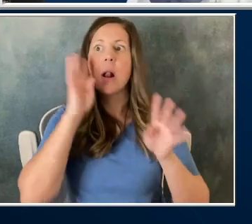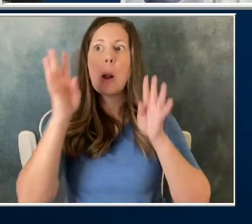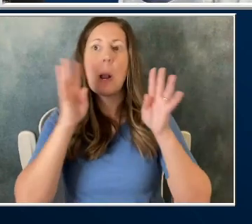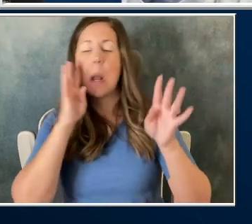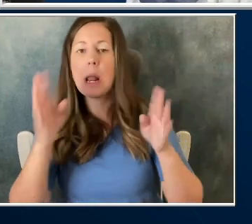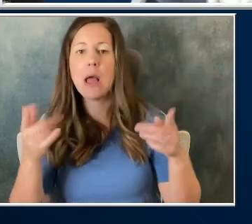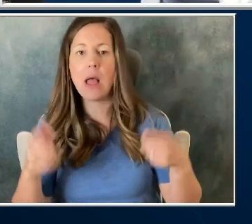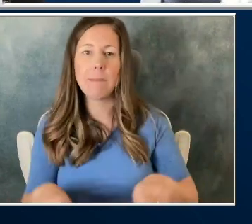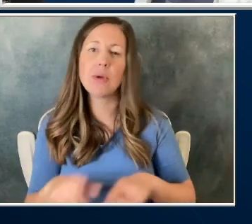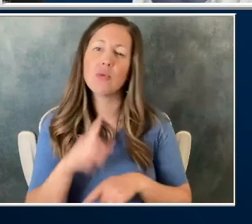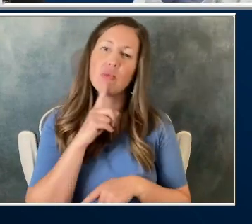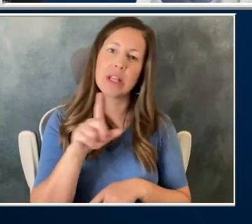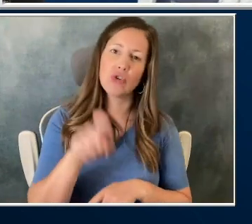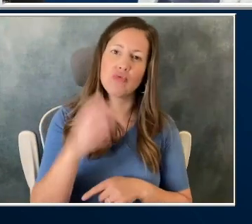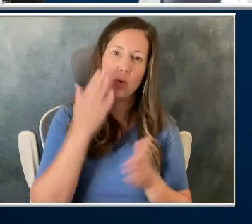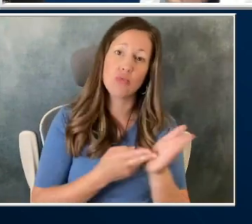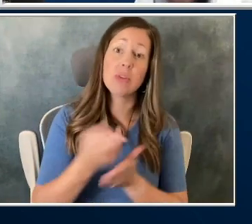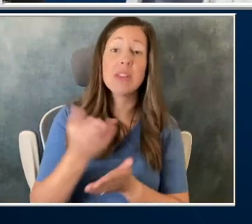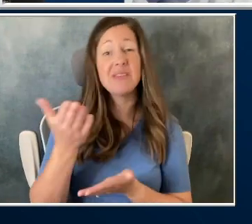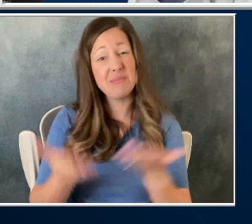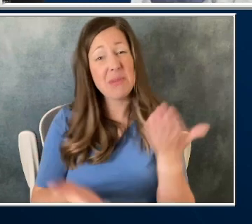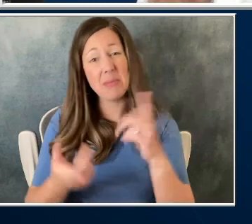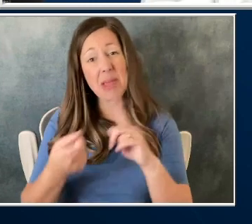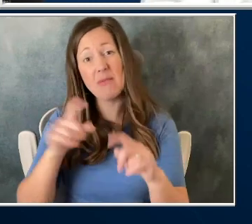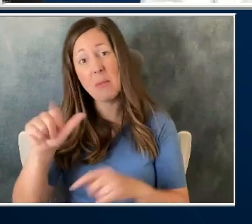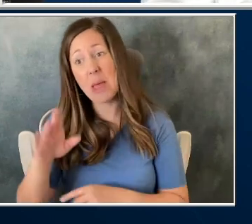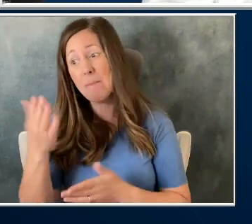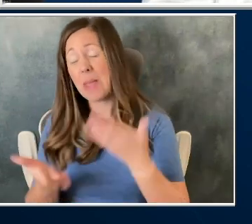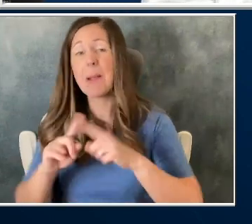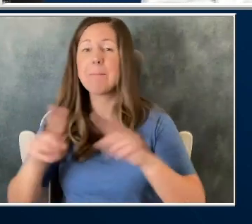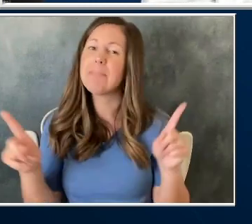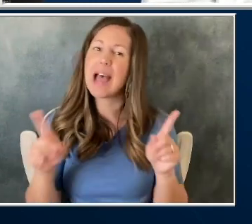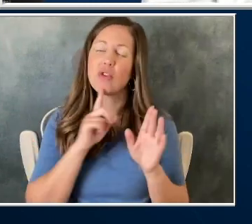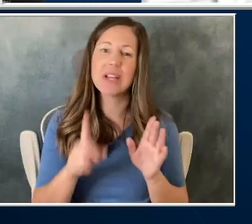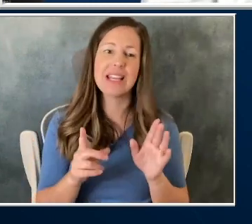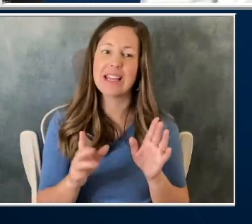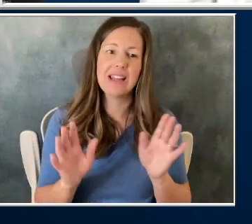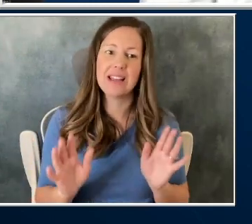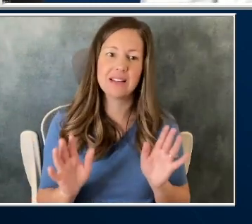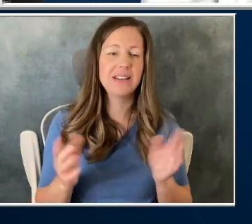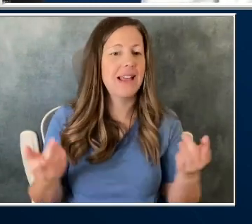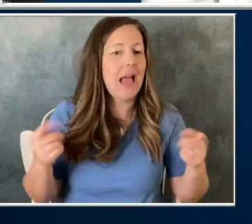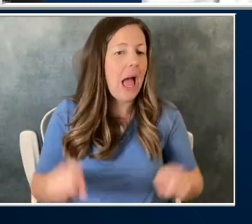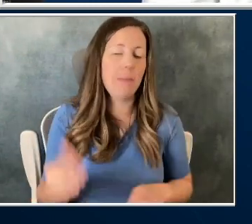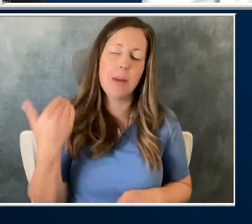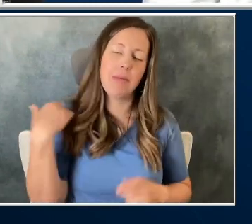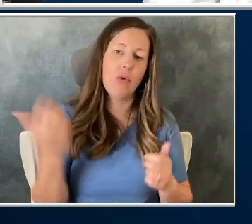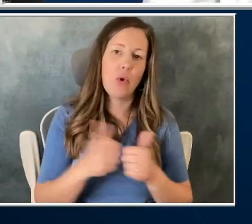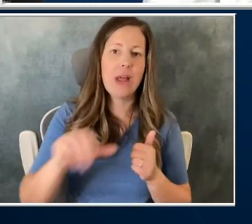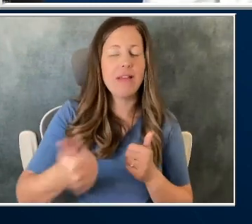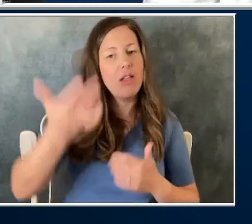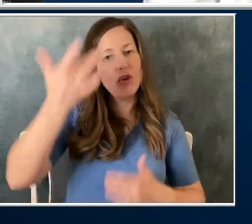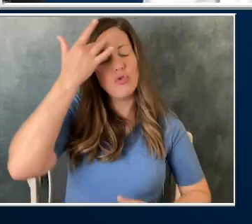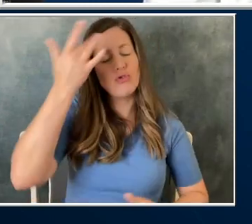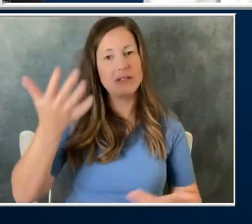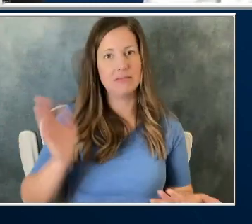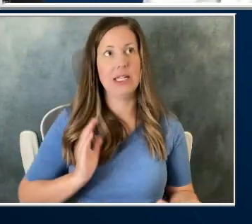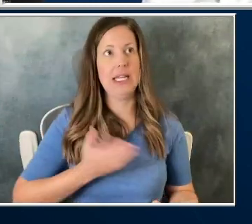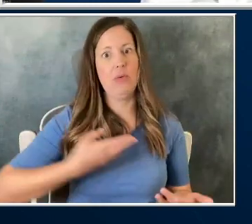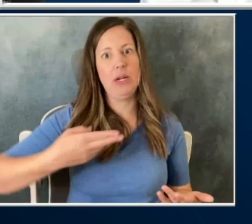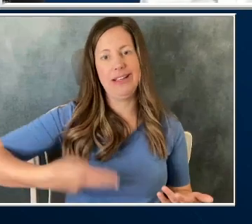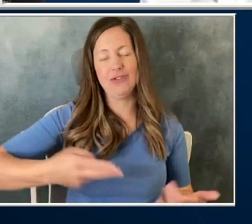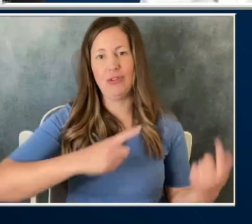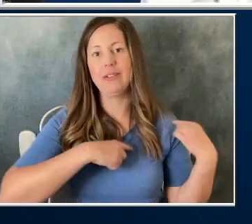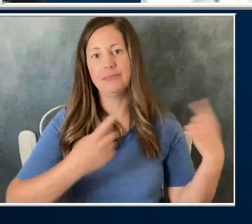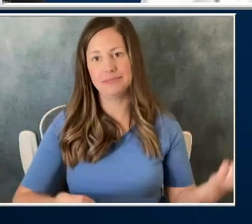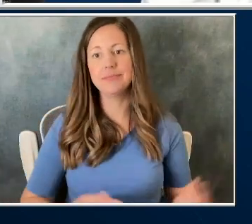it could come out of the lab, but at the end of the day, it's not like this hasn't happened before in the history of humankind. Yeah,